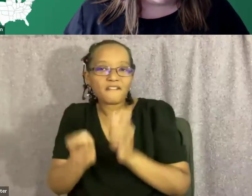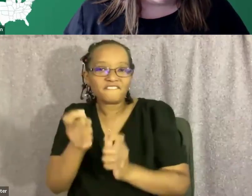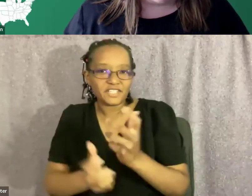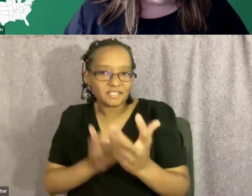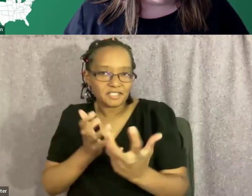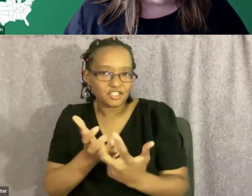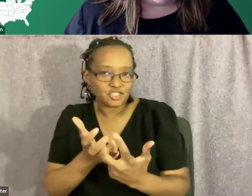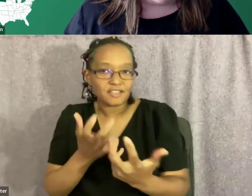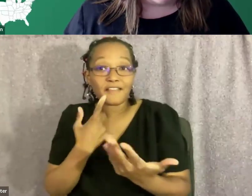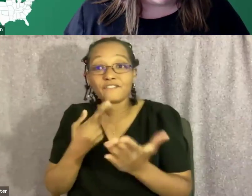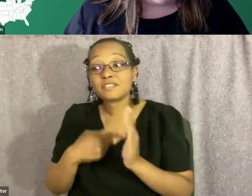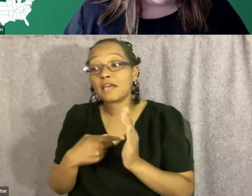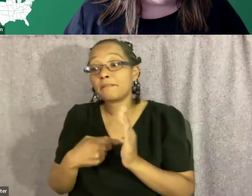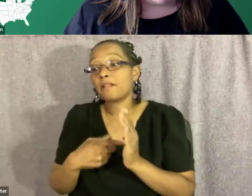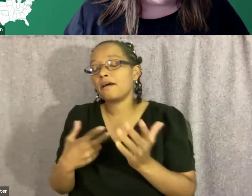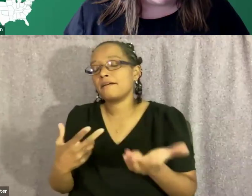a team.